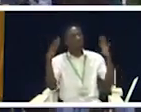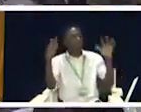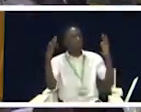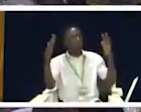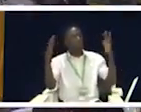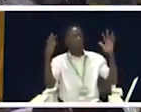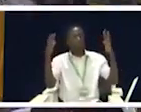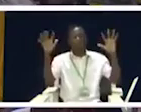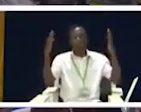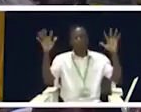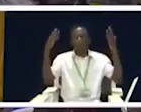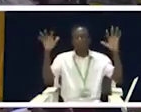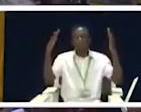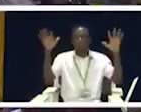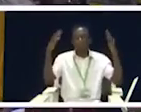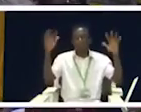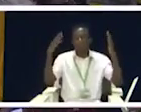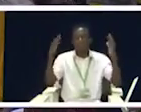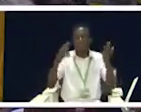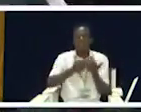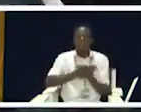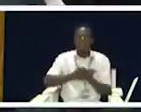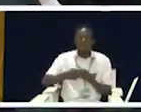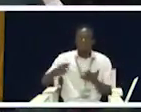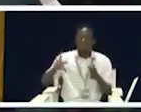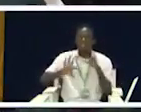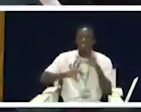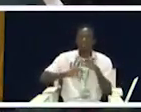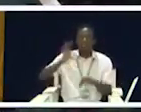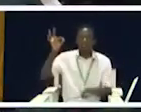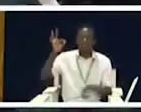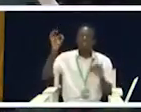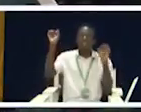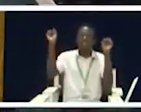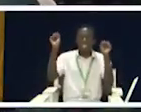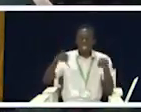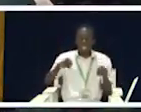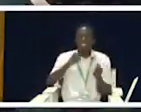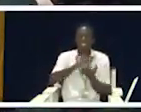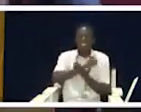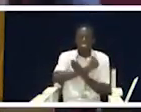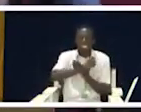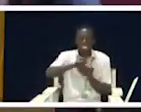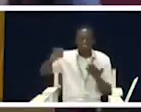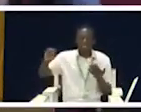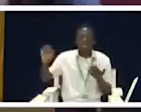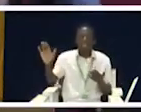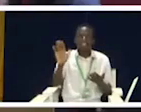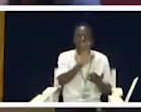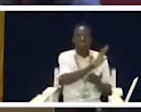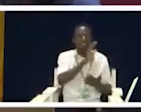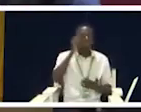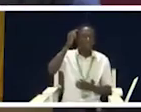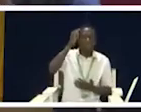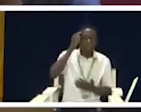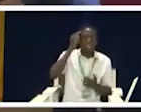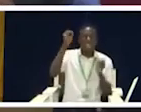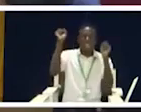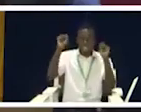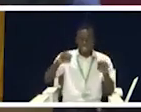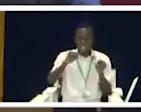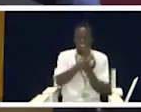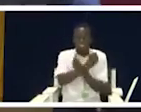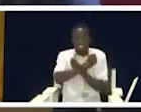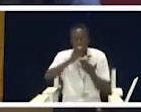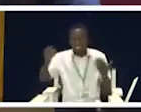Clap where? Come on. The Holy Spirit can sanctify your thoughts. It can sanctify your desires. It can sanctify your